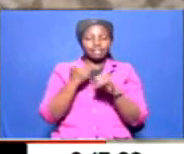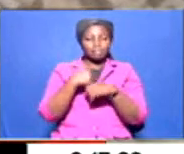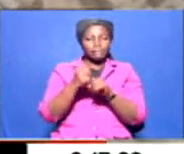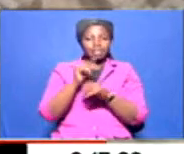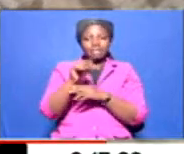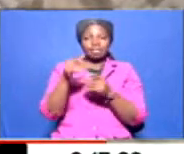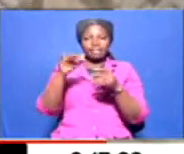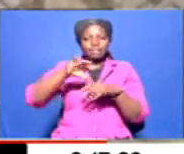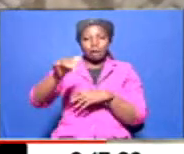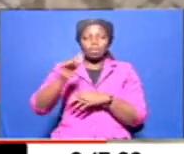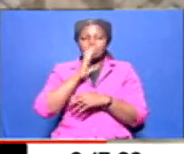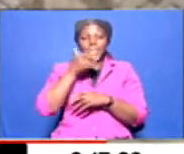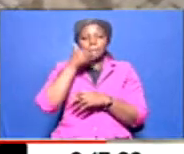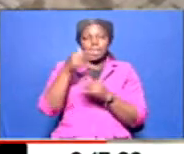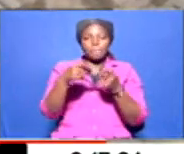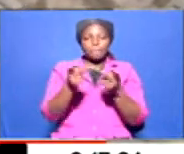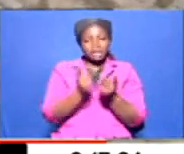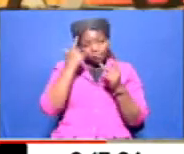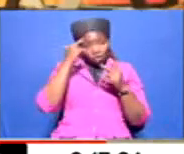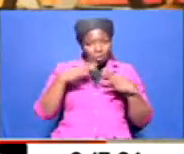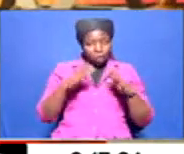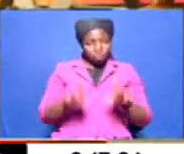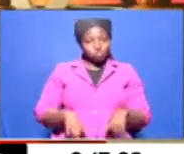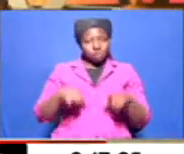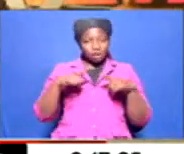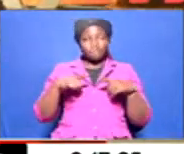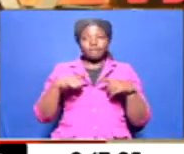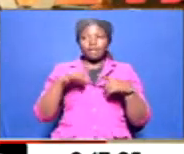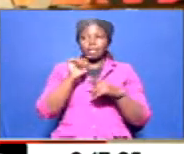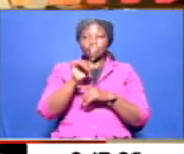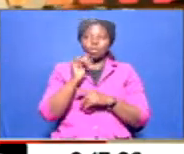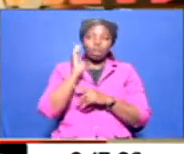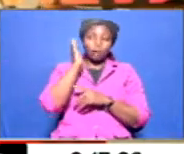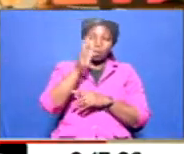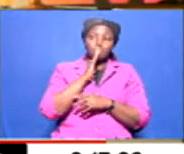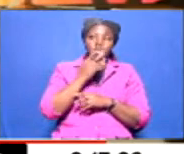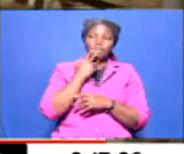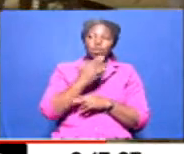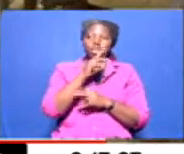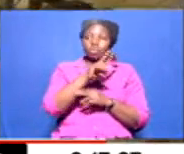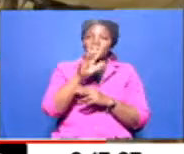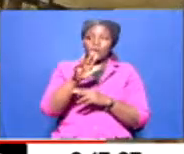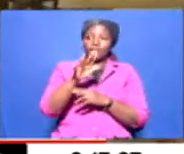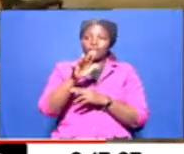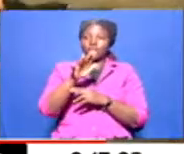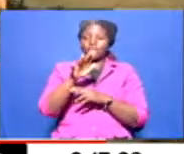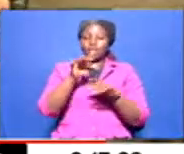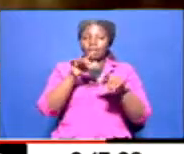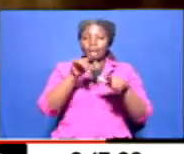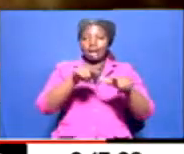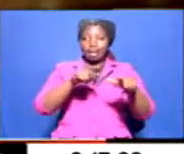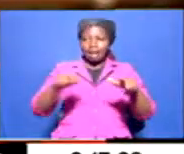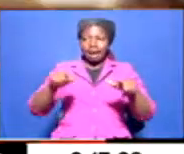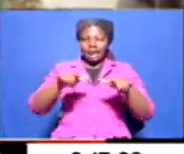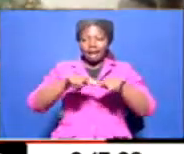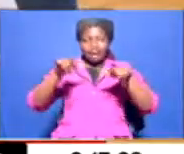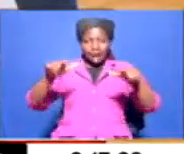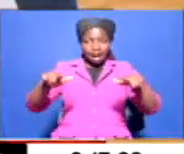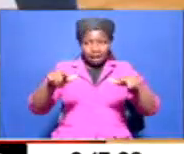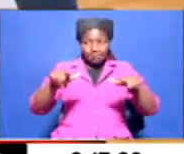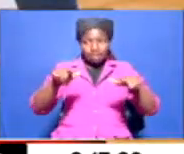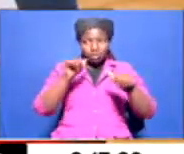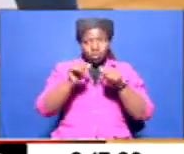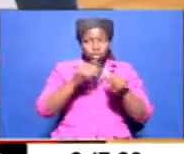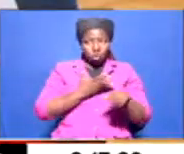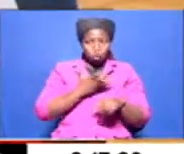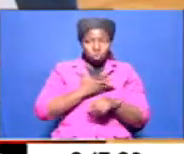project will sit on the 425-acre piece, which is largely owned by the Kenya Railway Corporation and its pension scheme.